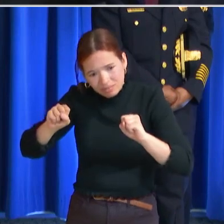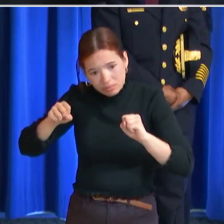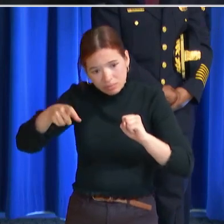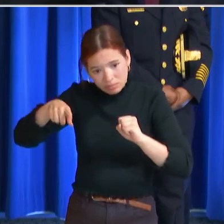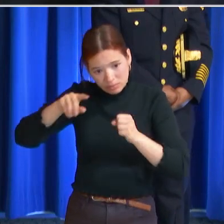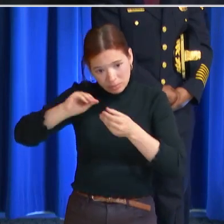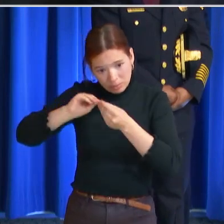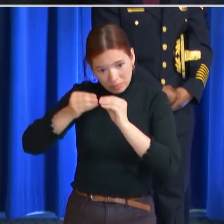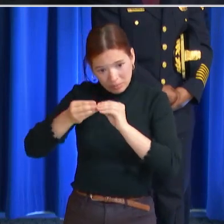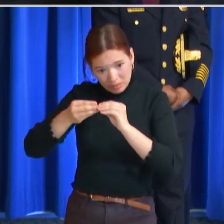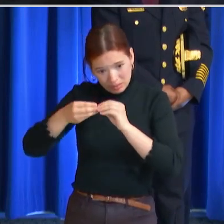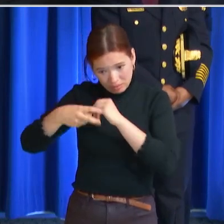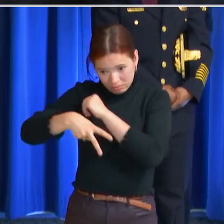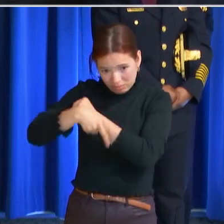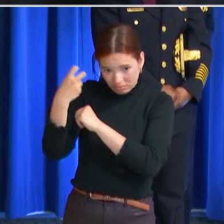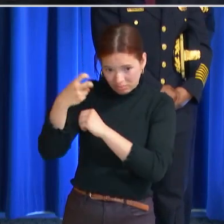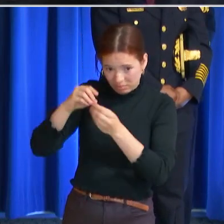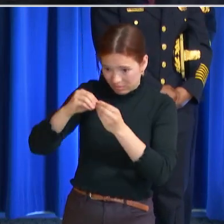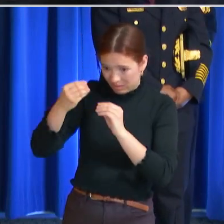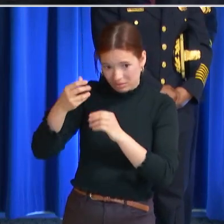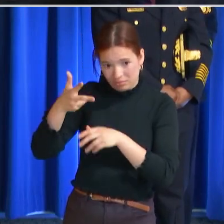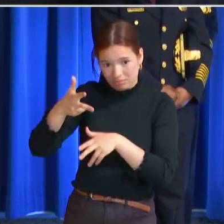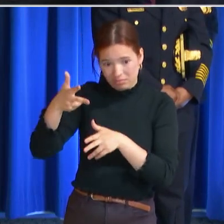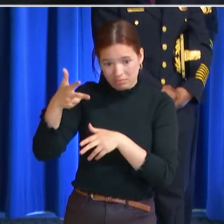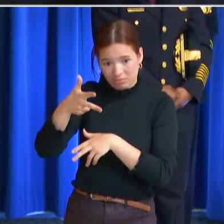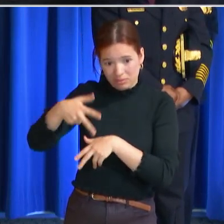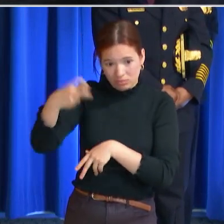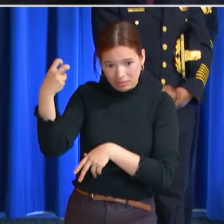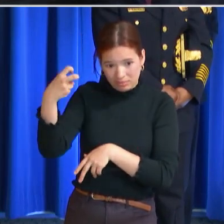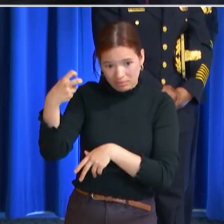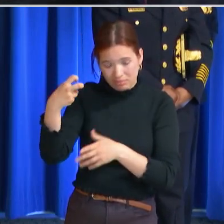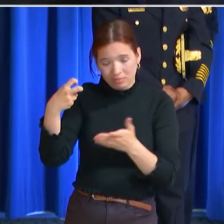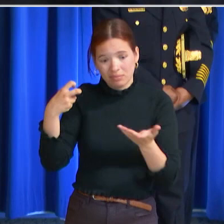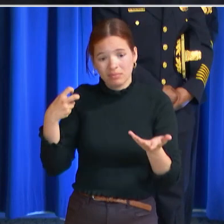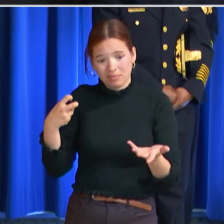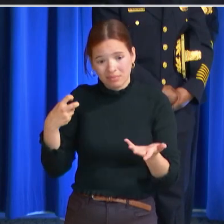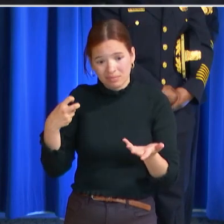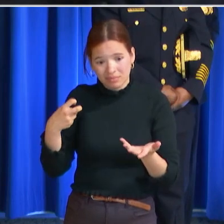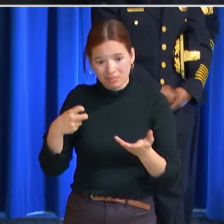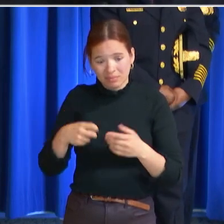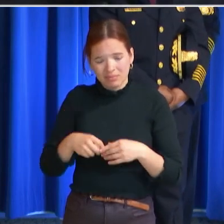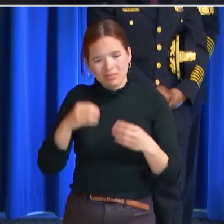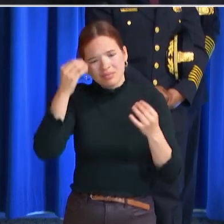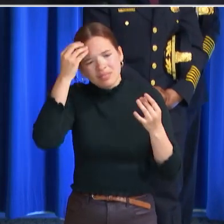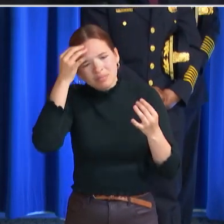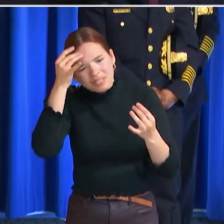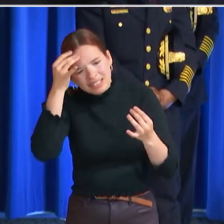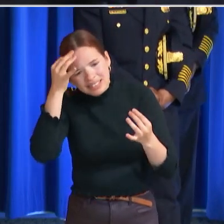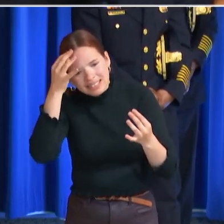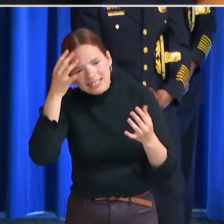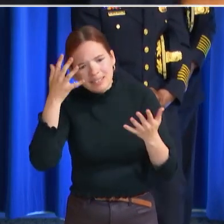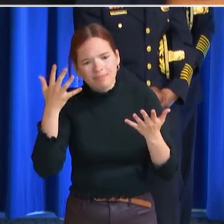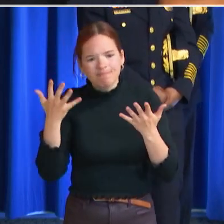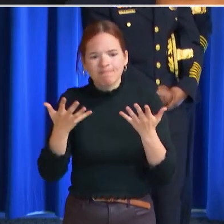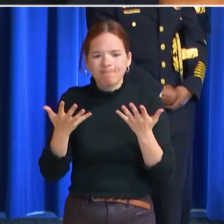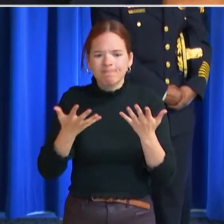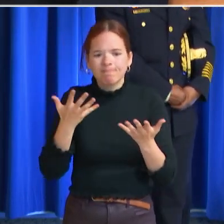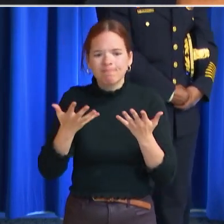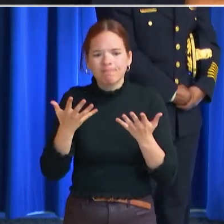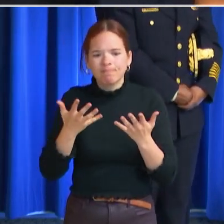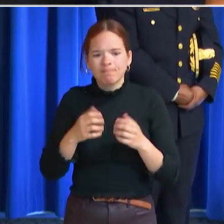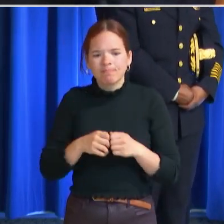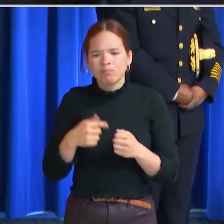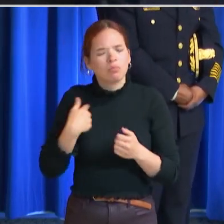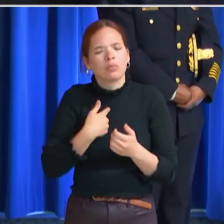community? We have to answer that question and really wrestle with that. And what is it that we want? Do we want